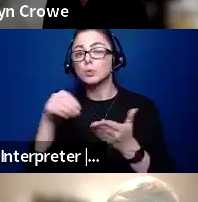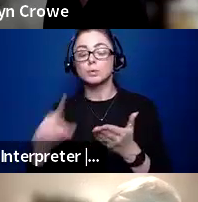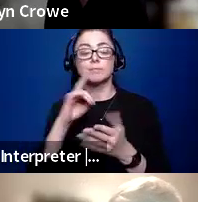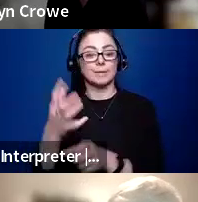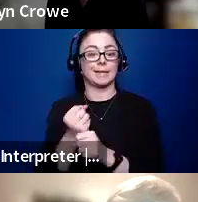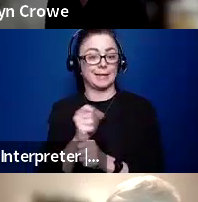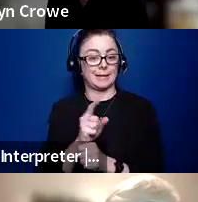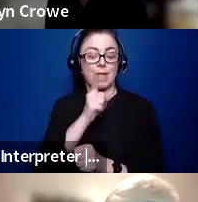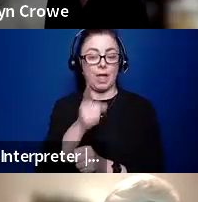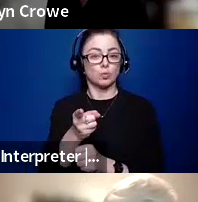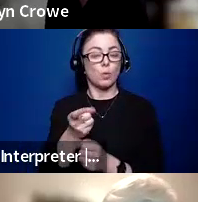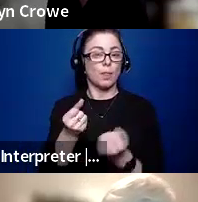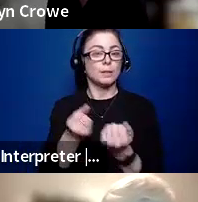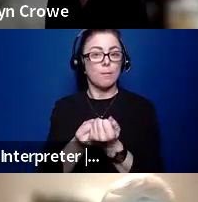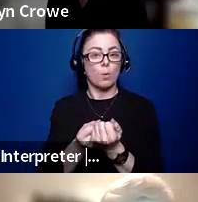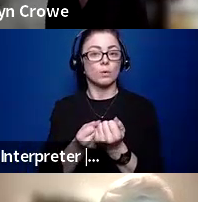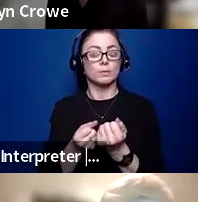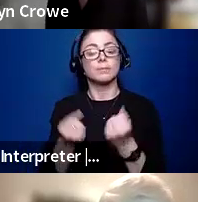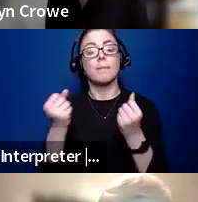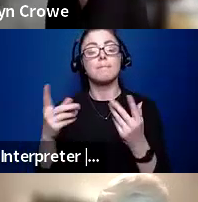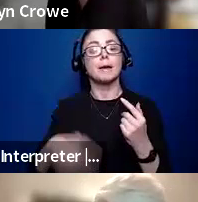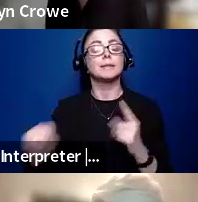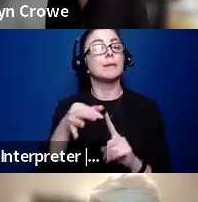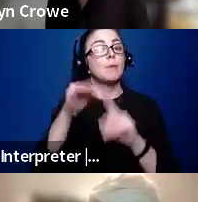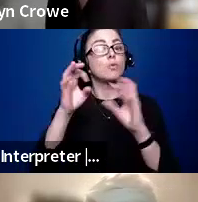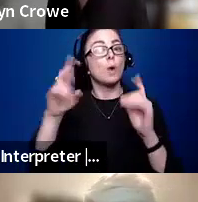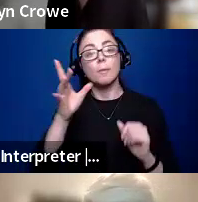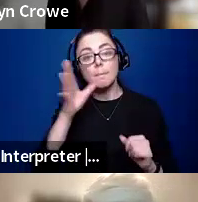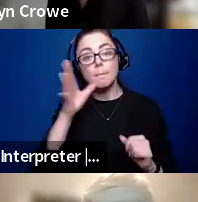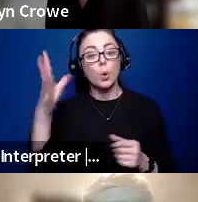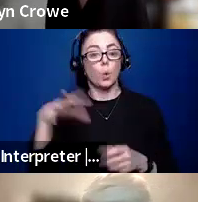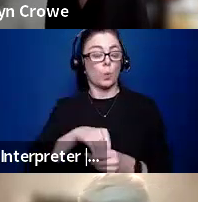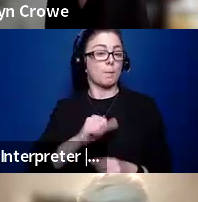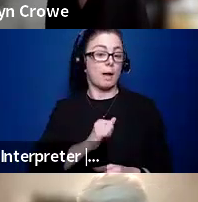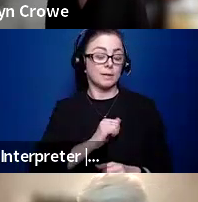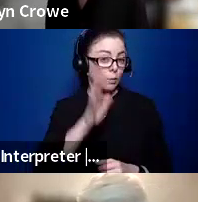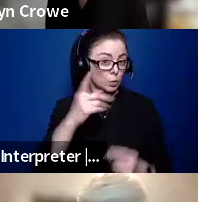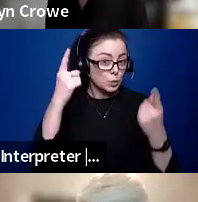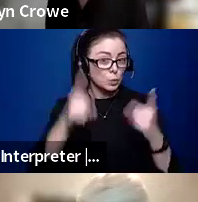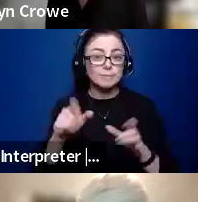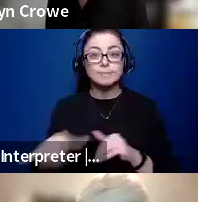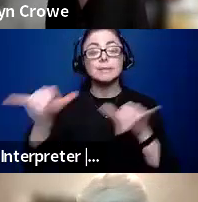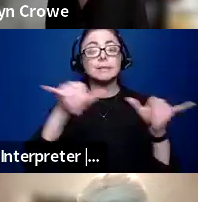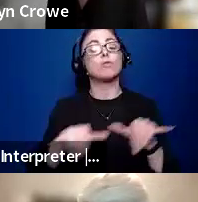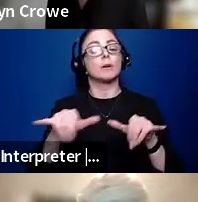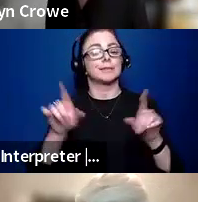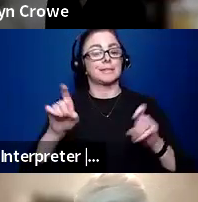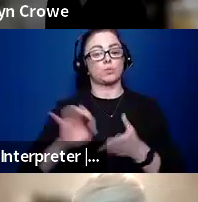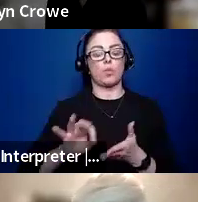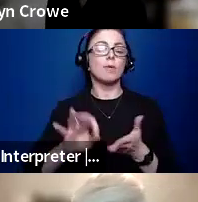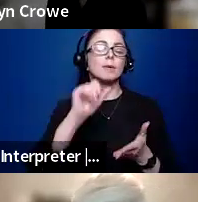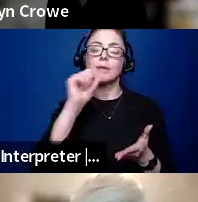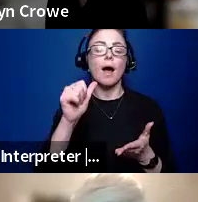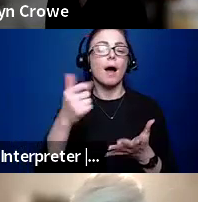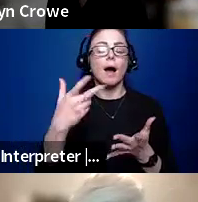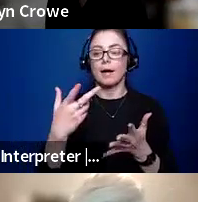support that they need. Many special education parents, including myself, would agree that a standardized test score is not any